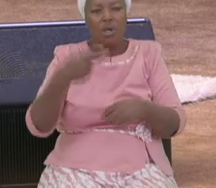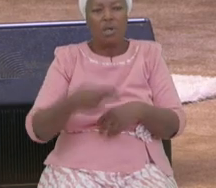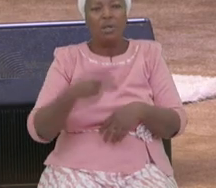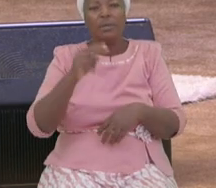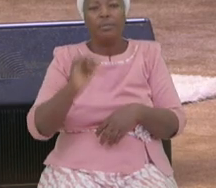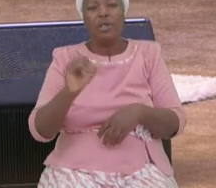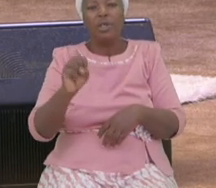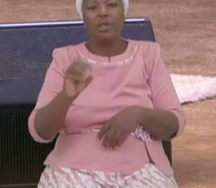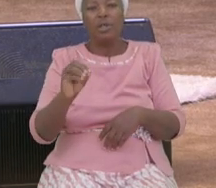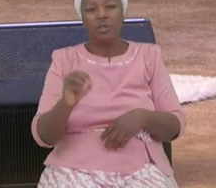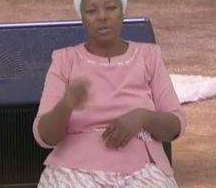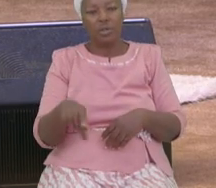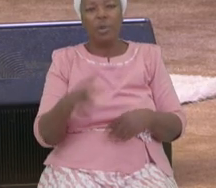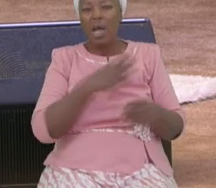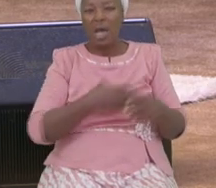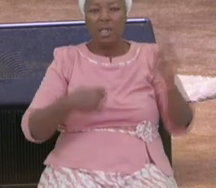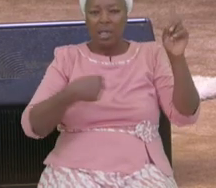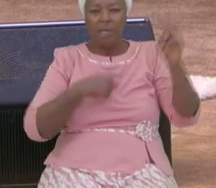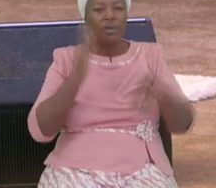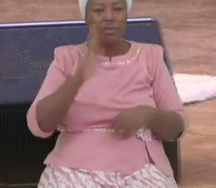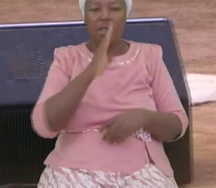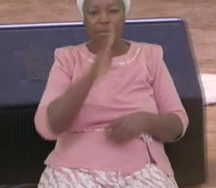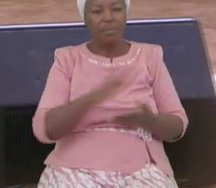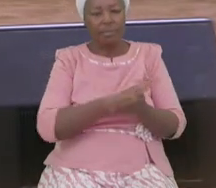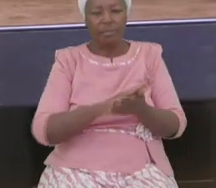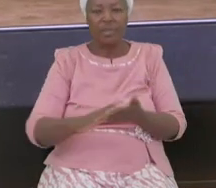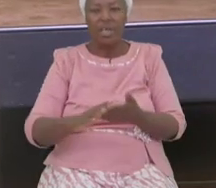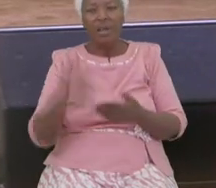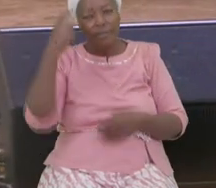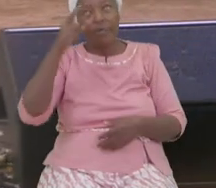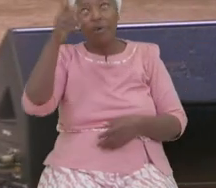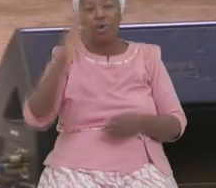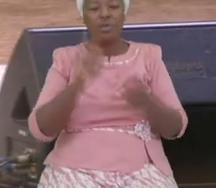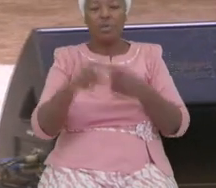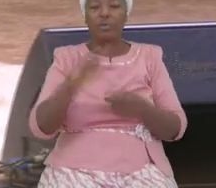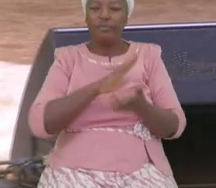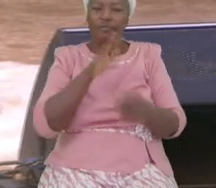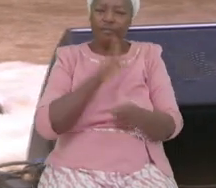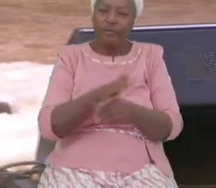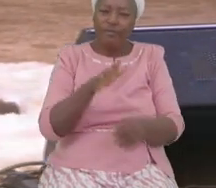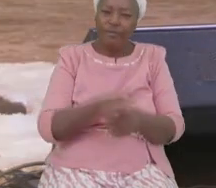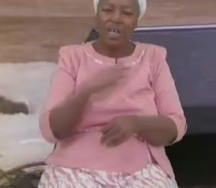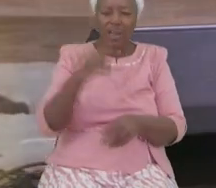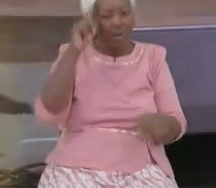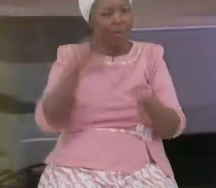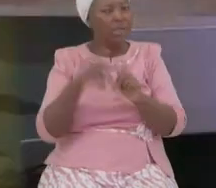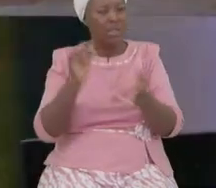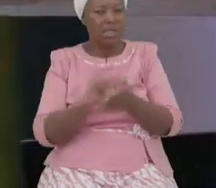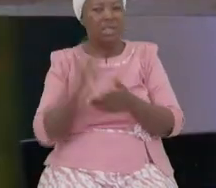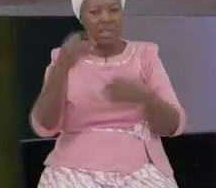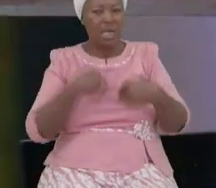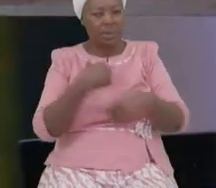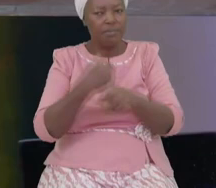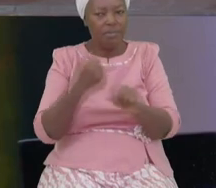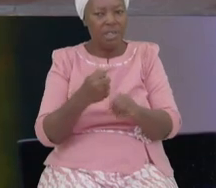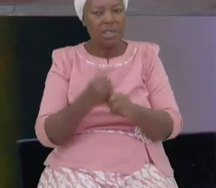I shall be clean. For God to fulfill the covenant he had made even with David, he needed a